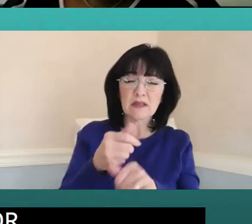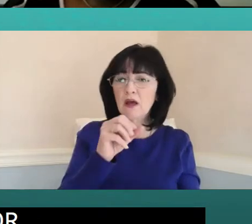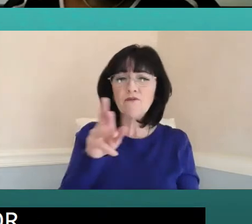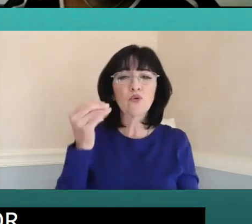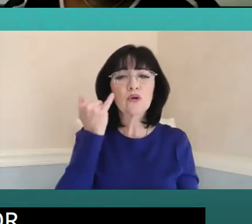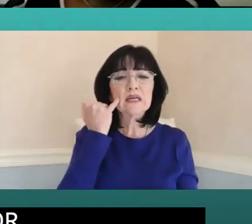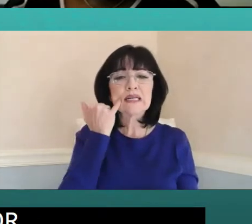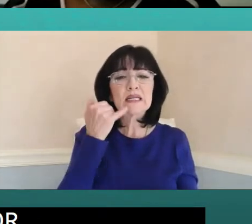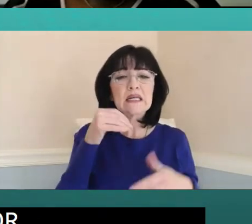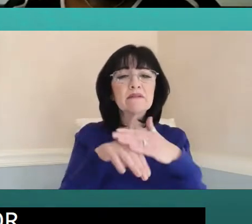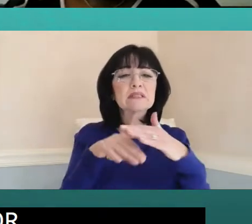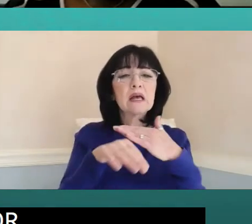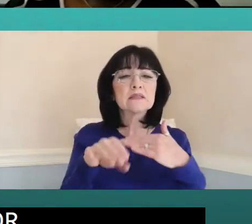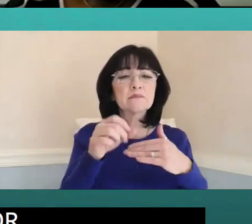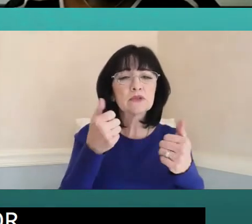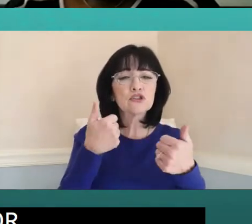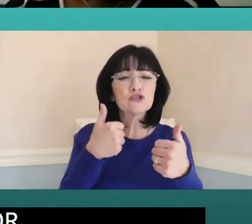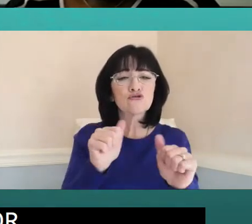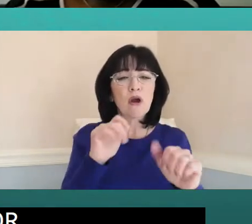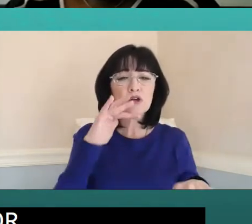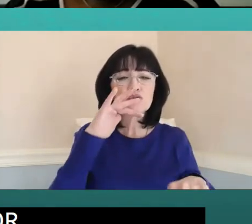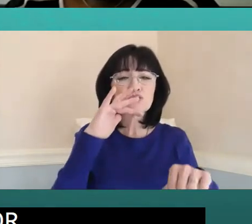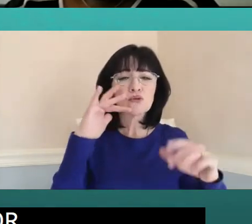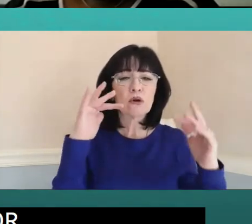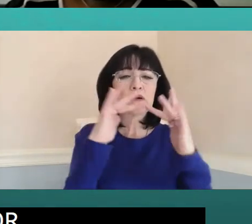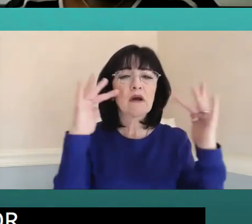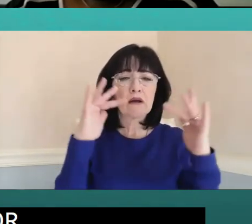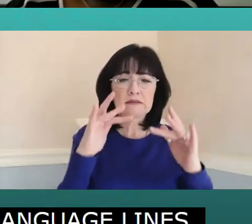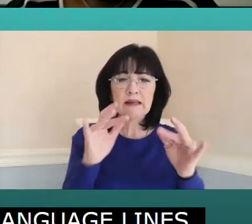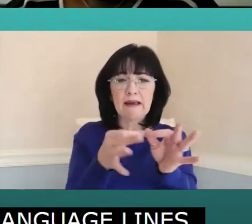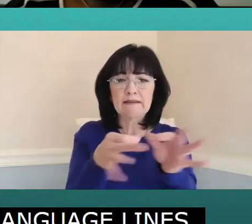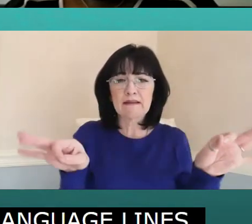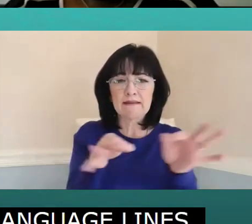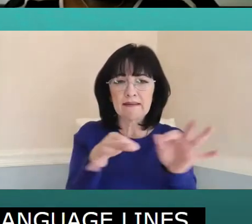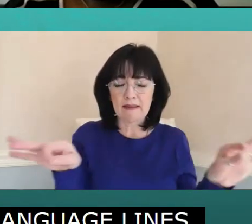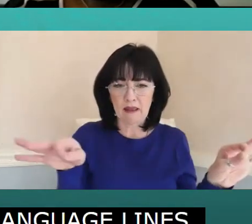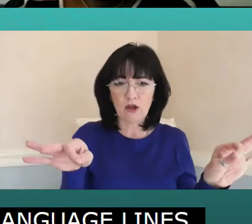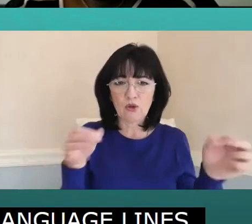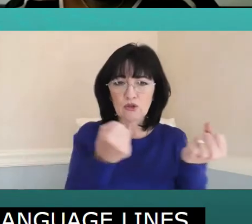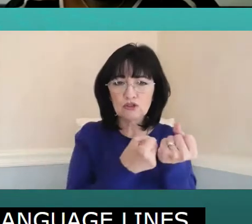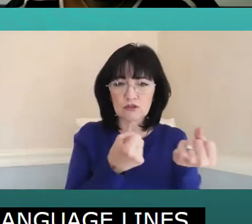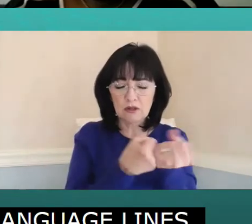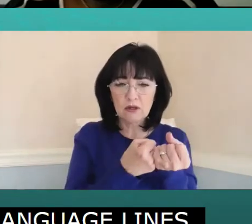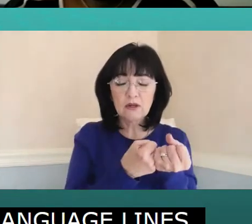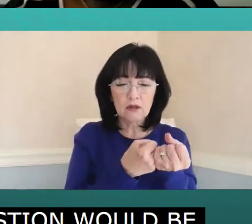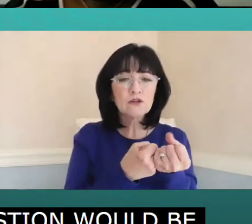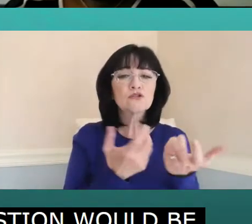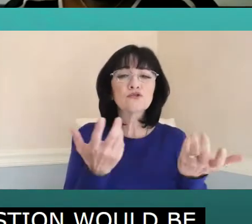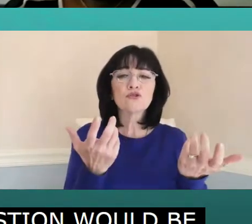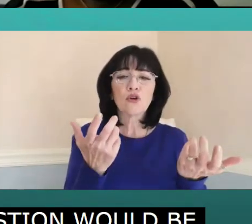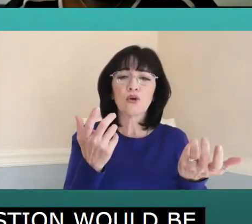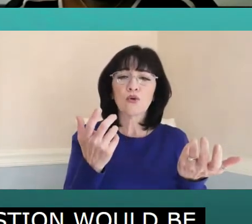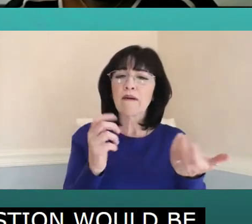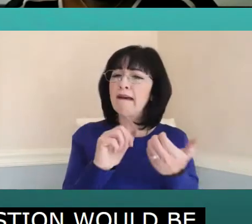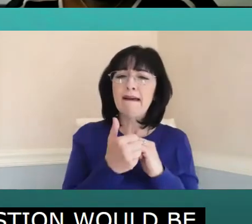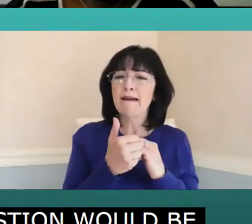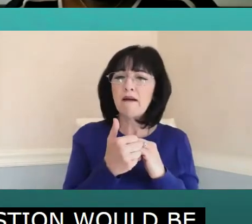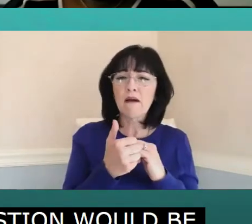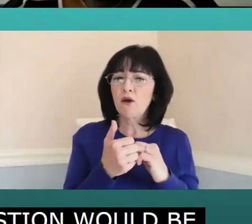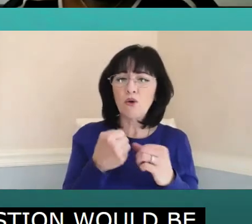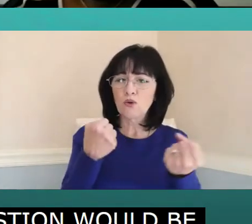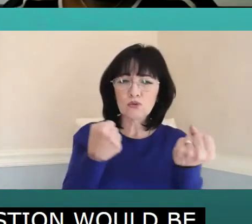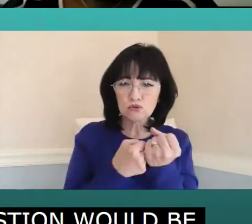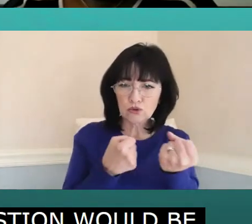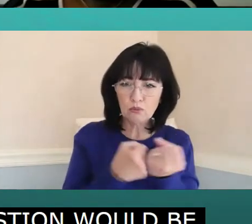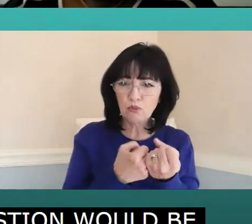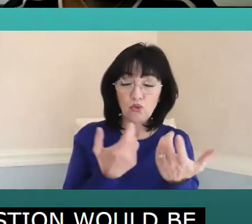lines. And then I guess the second part of that question would be, how can we get the support? Will the teachers be there to support us as